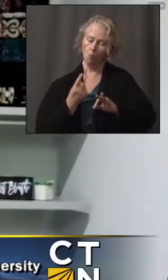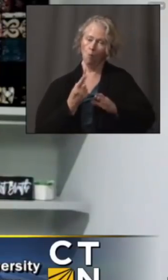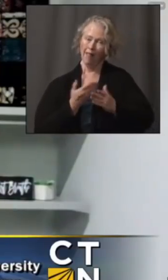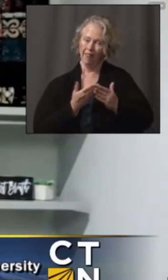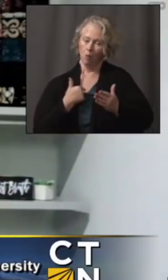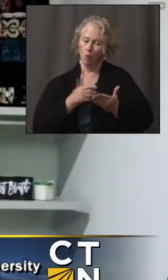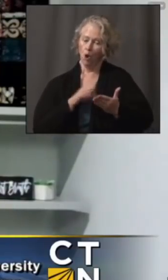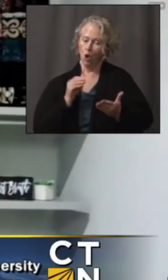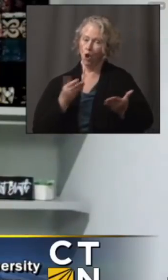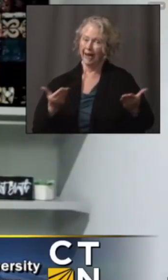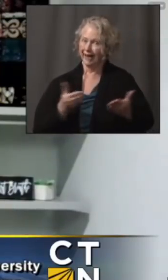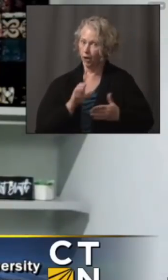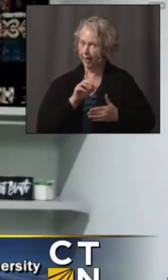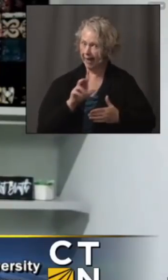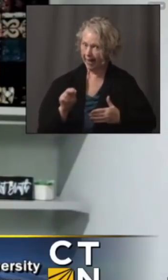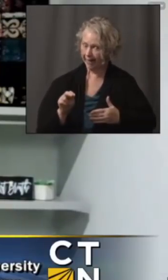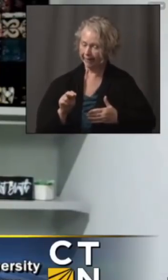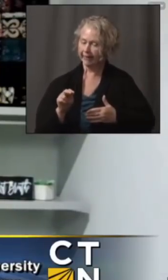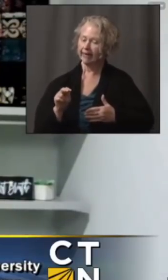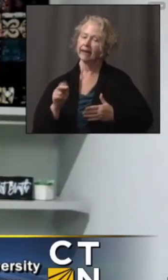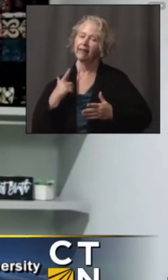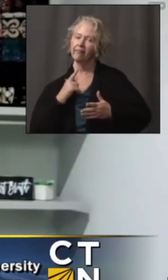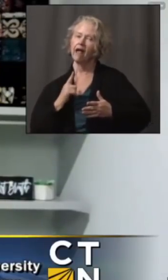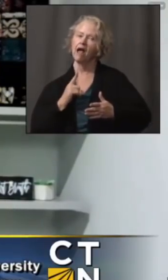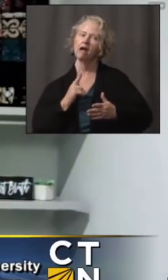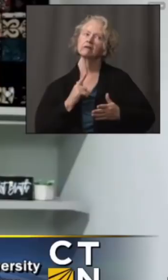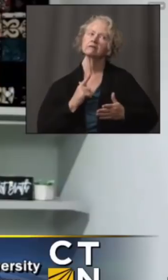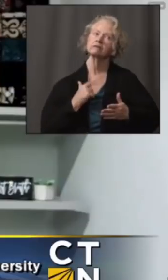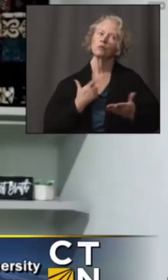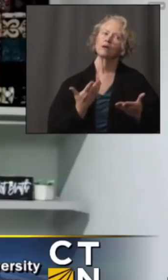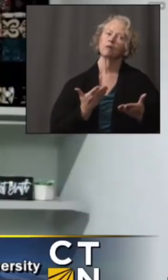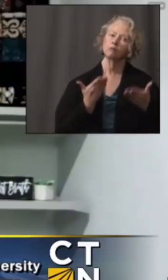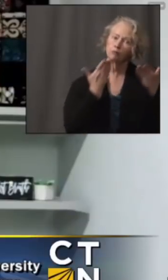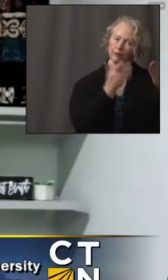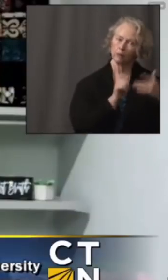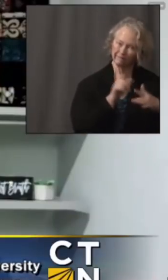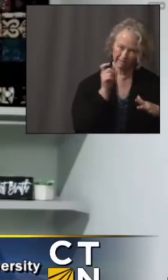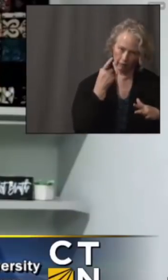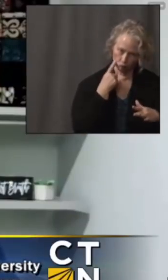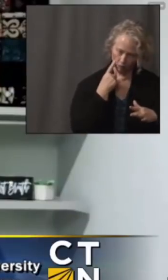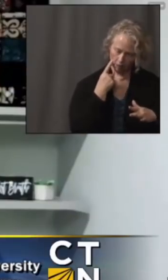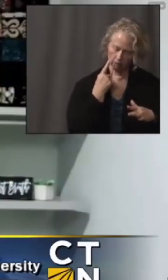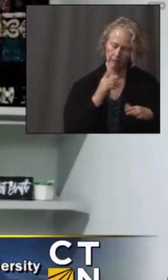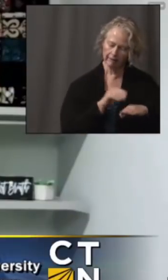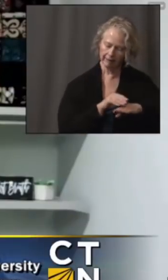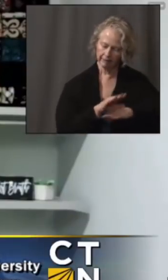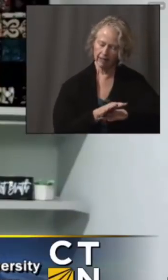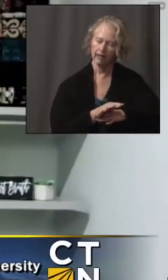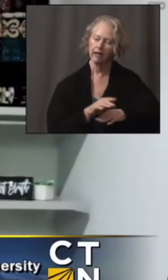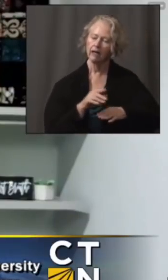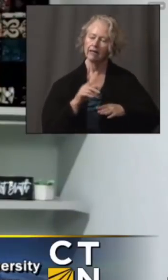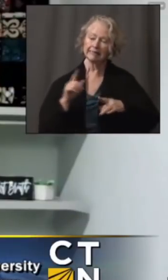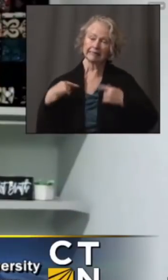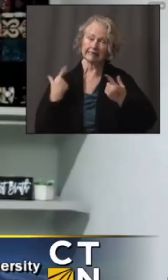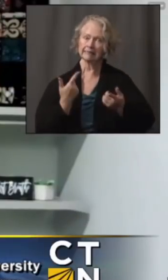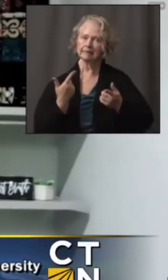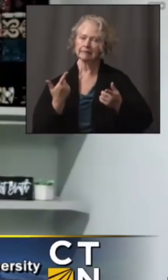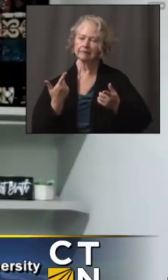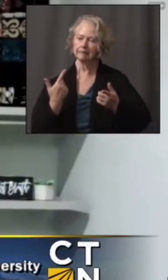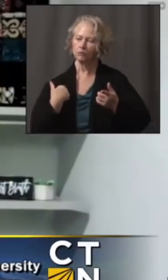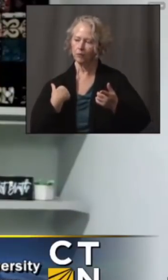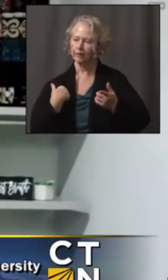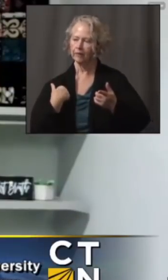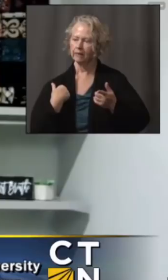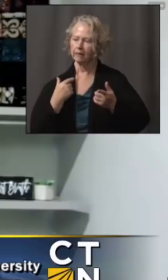from Connecticut that we're bringing to the federal work is that, from the beginning of the reopen work,